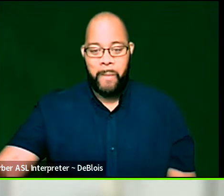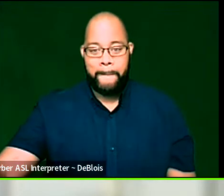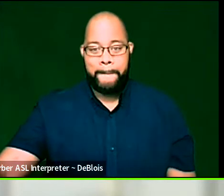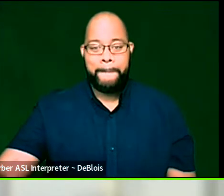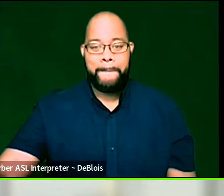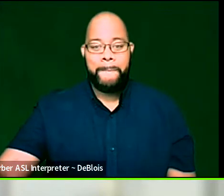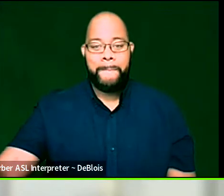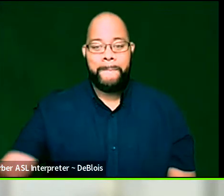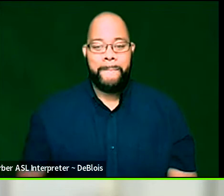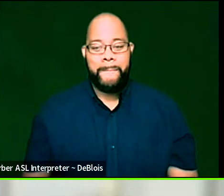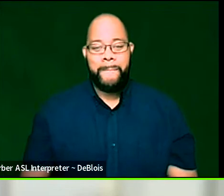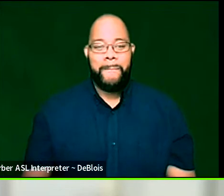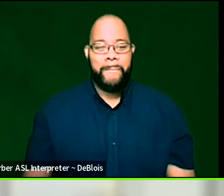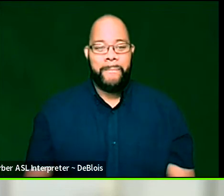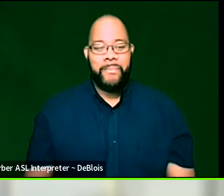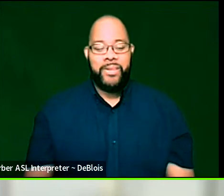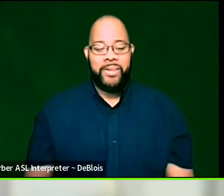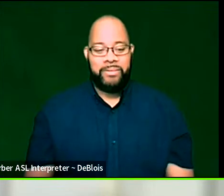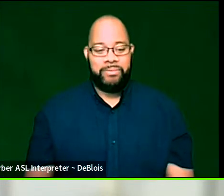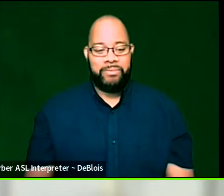So we can commemorate this activity.